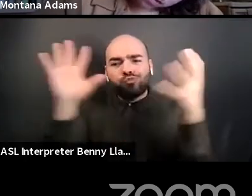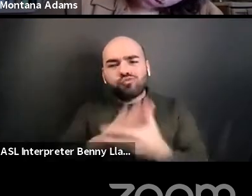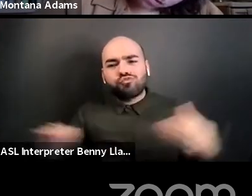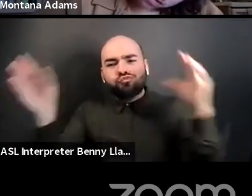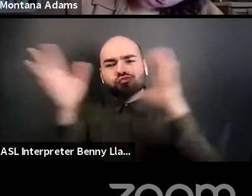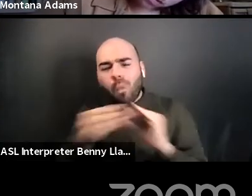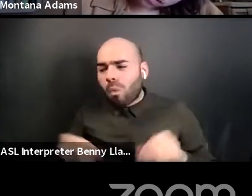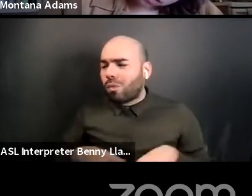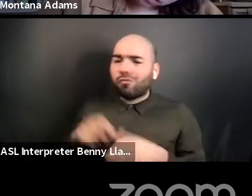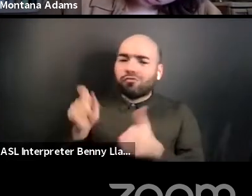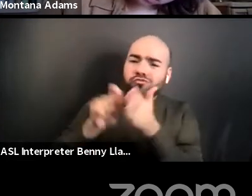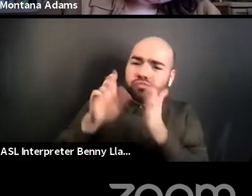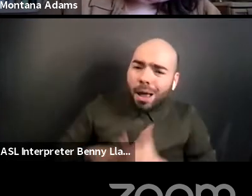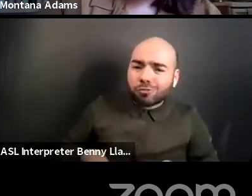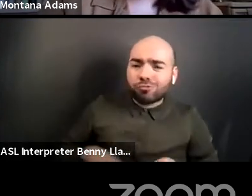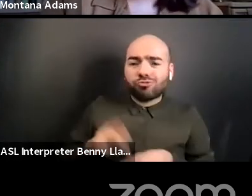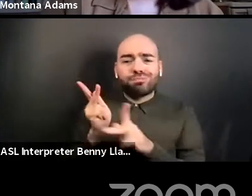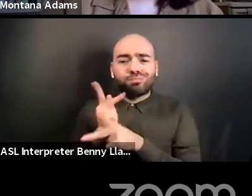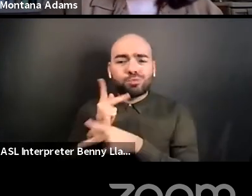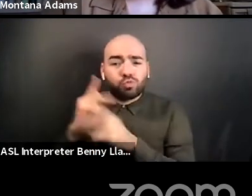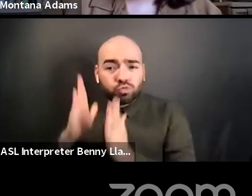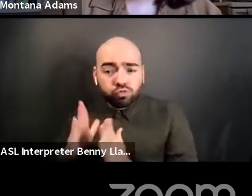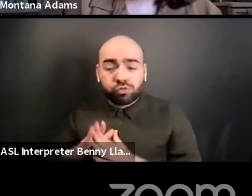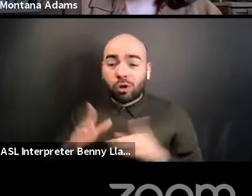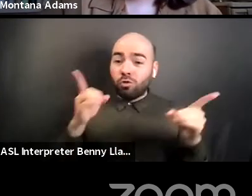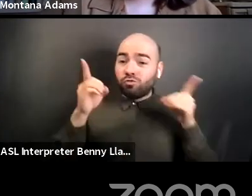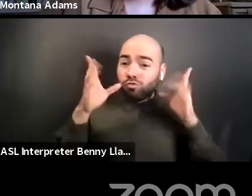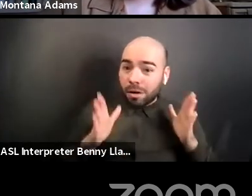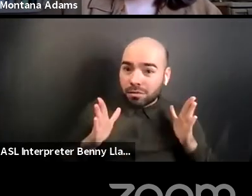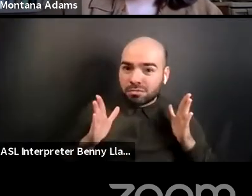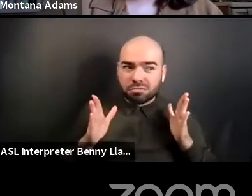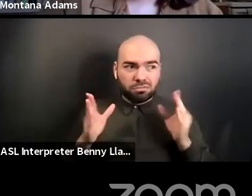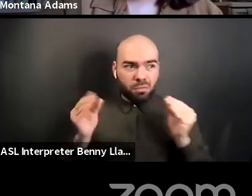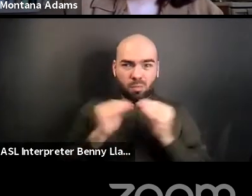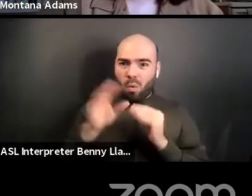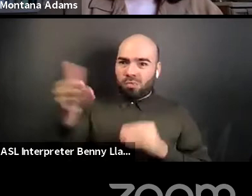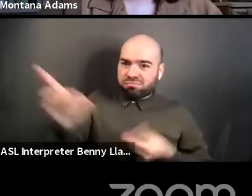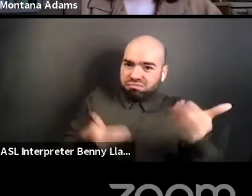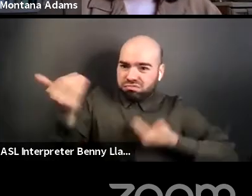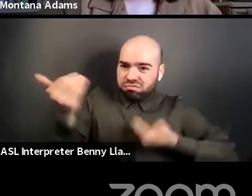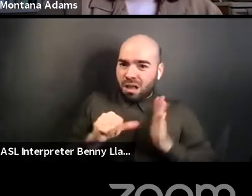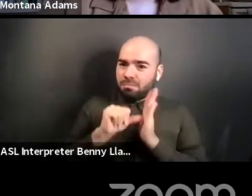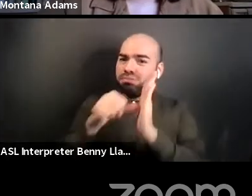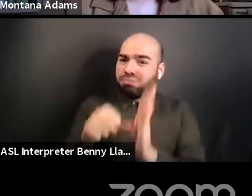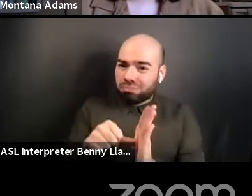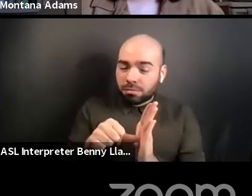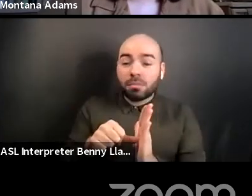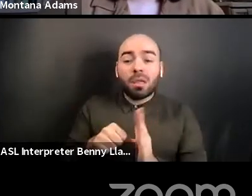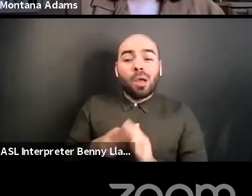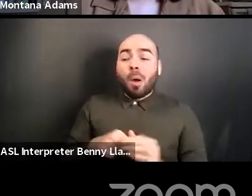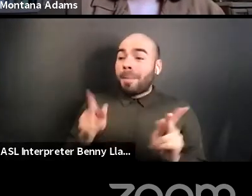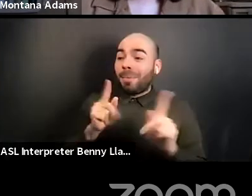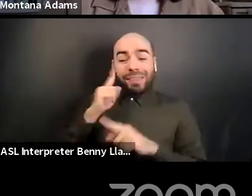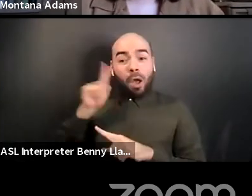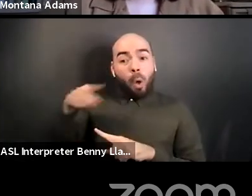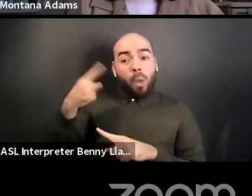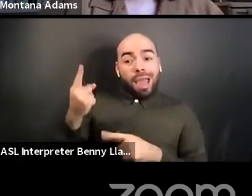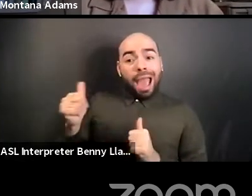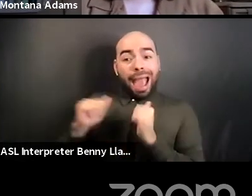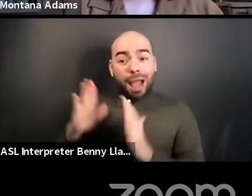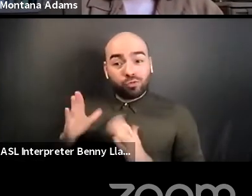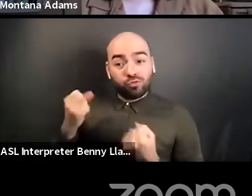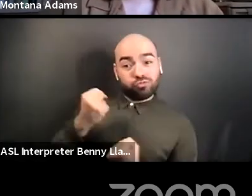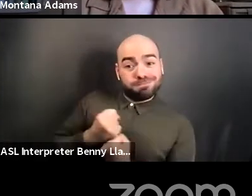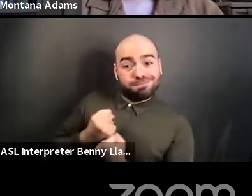producers, directors, are also highlighted. Because a lot of what's talked about lately is like boosting up Native actors. And as a Native actor, like,